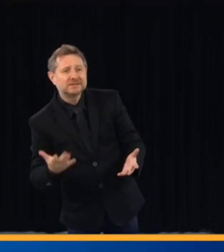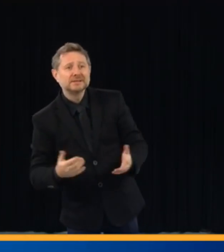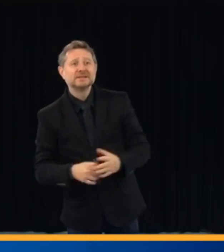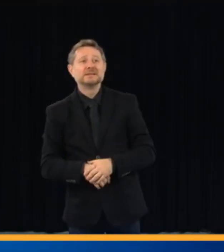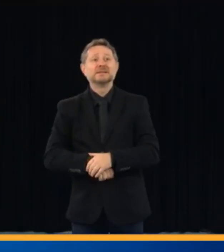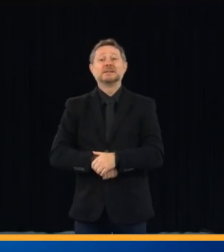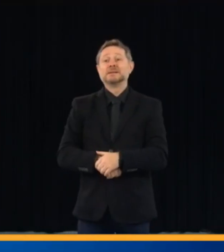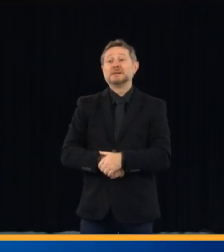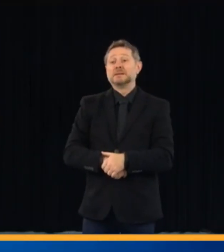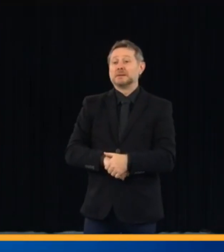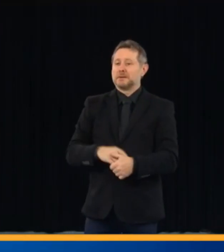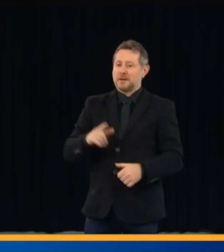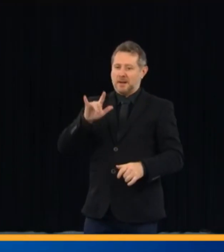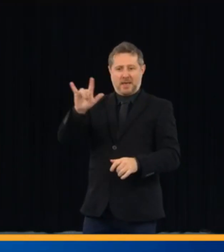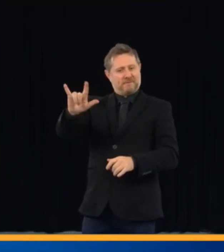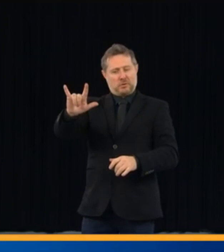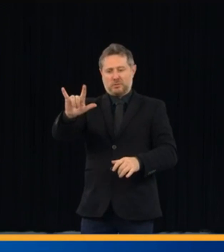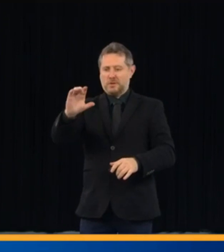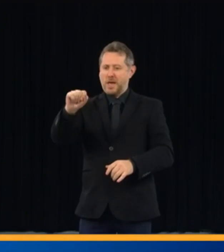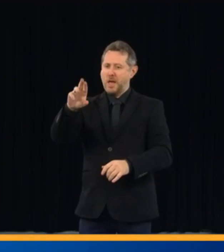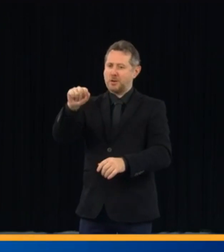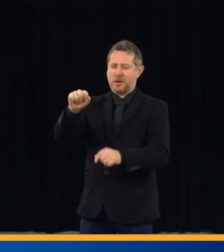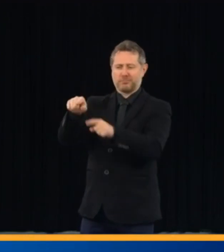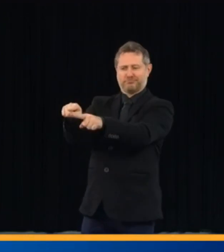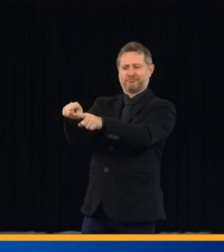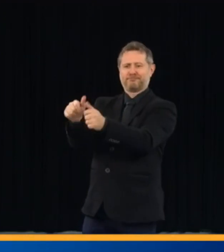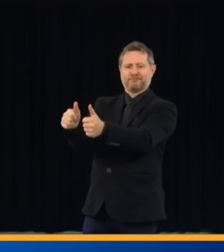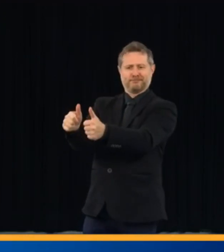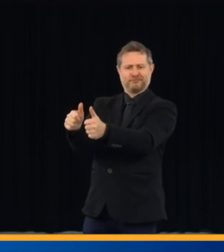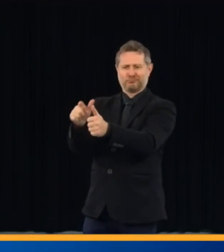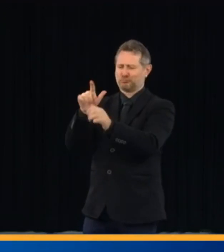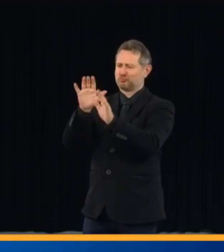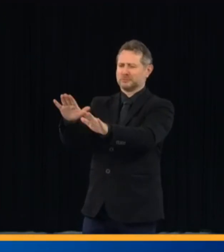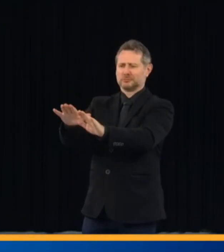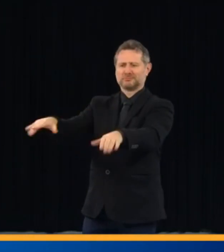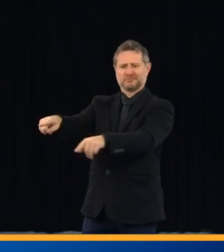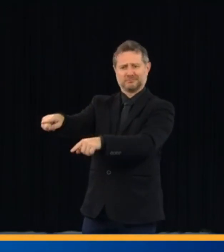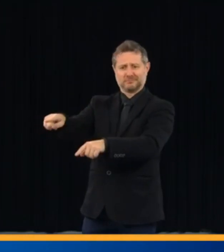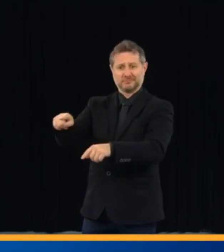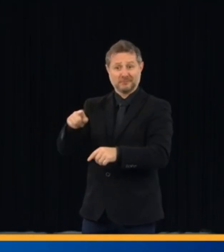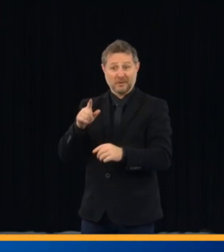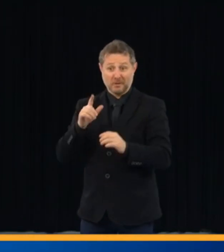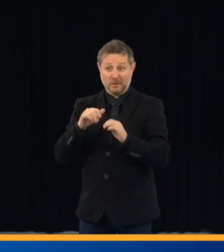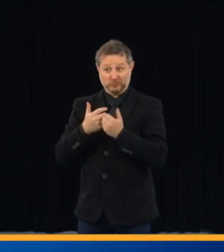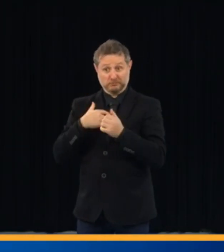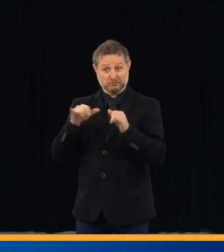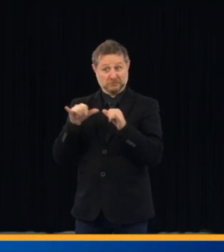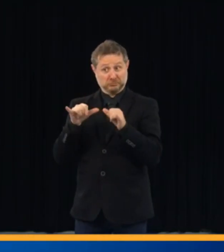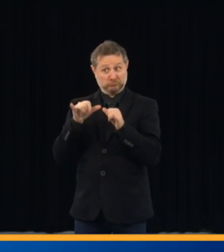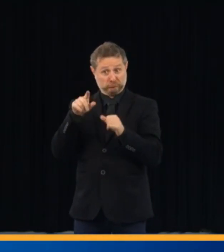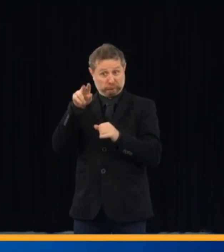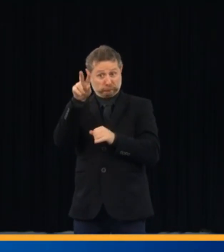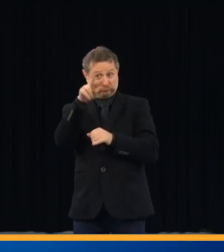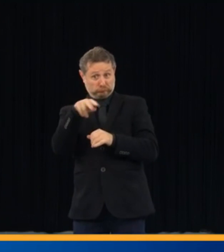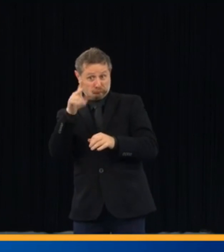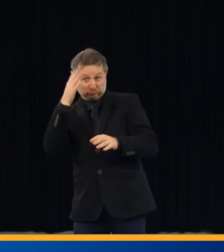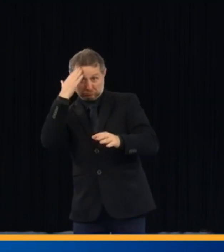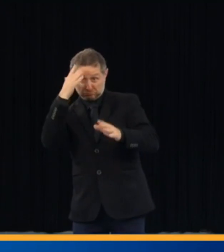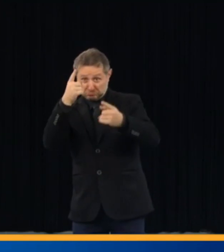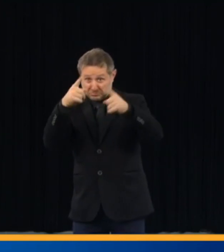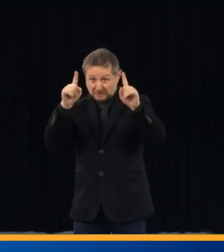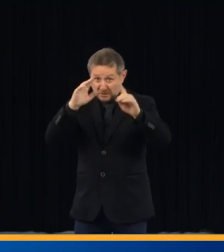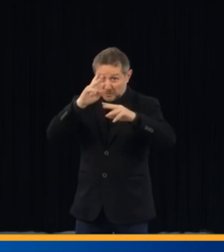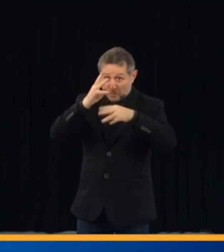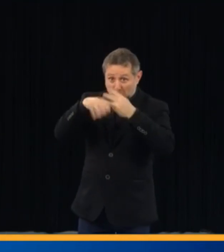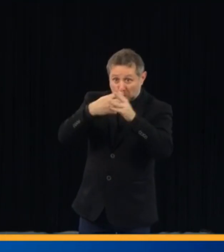I love Cara. You have great kids. There's no better way to measure what you've actually meant in the world and the kids you